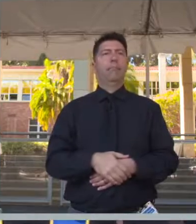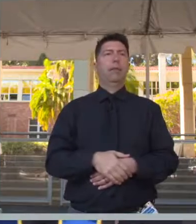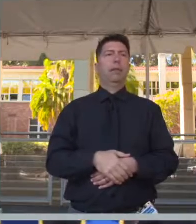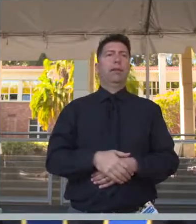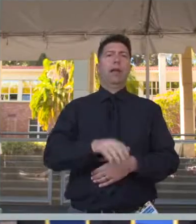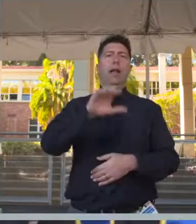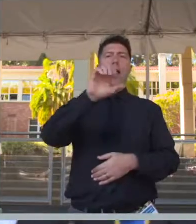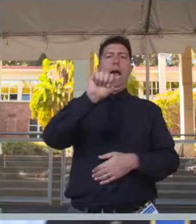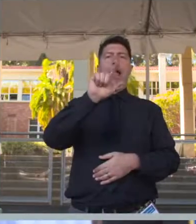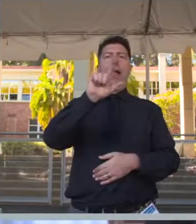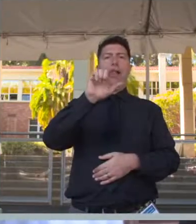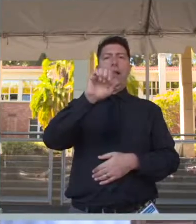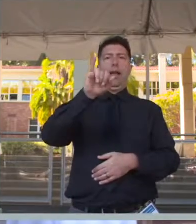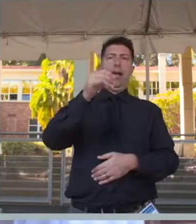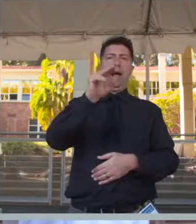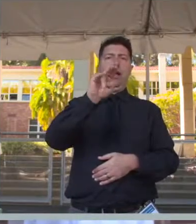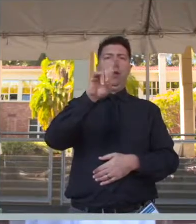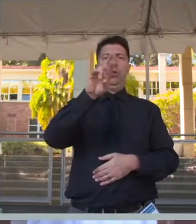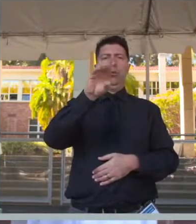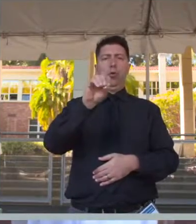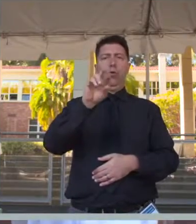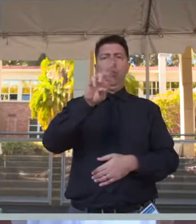Alejandro Ruiz.